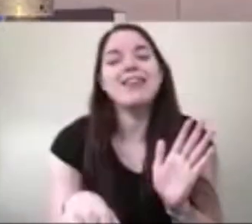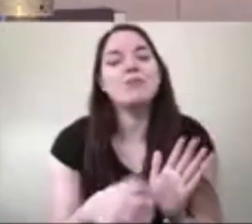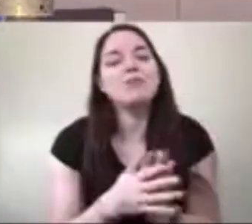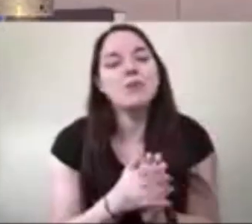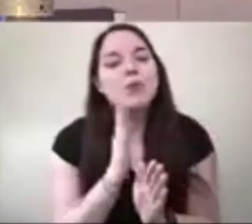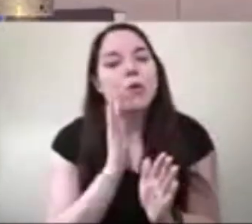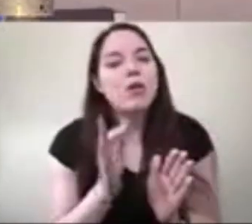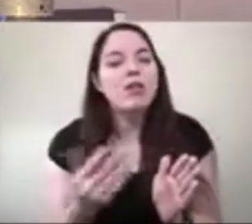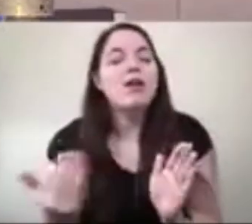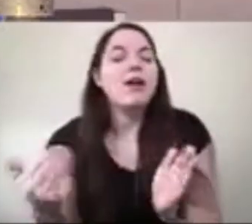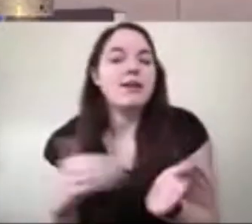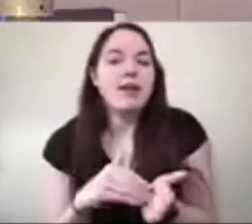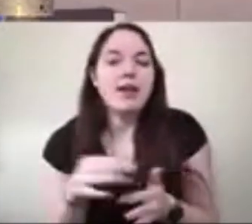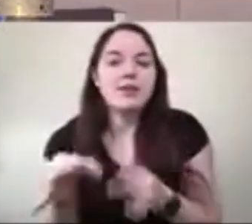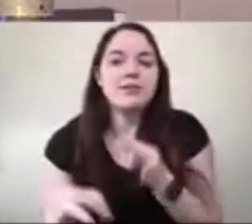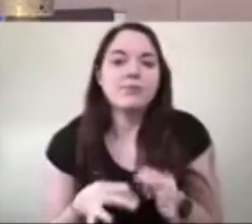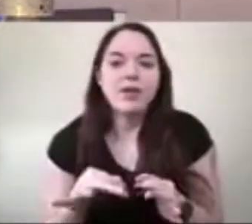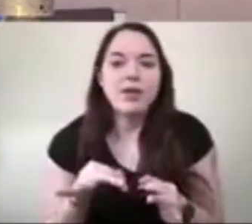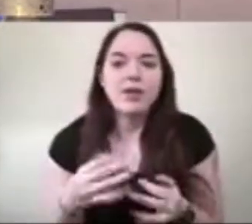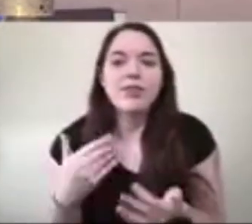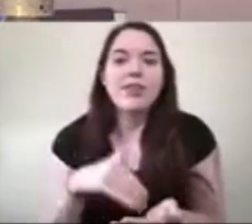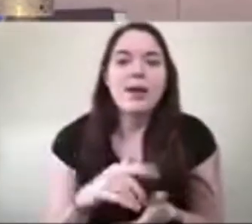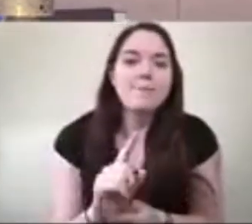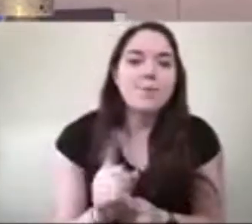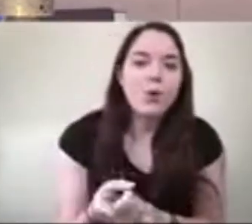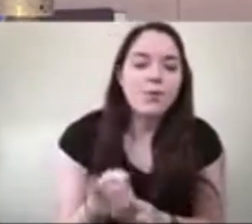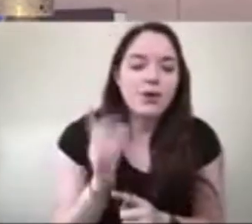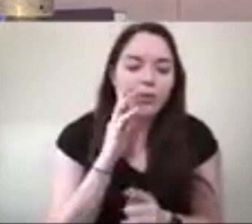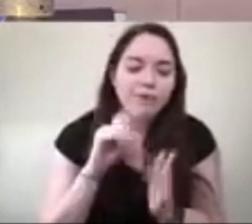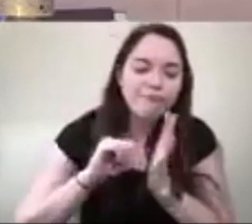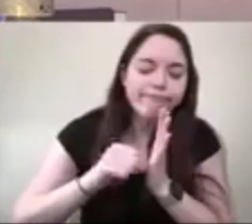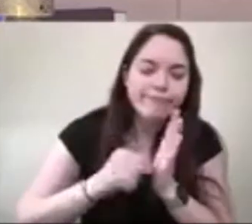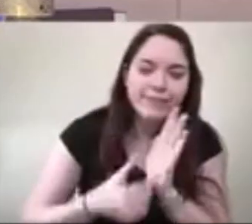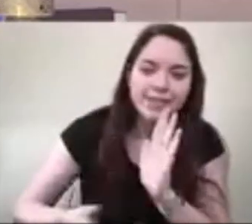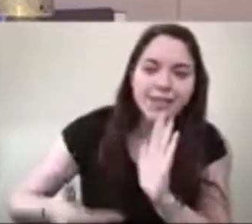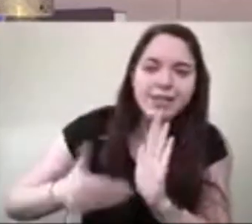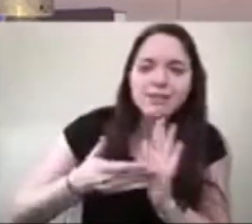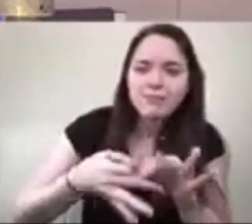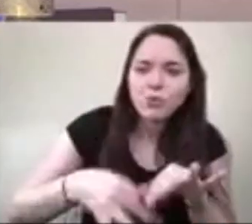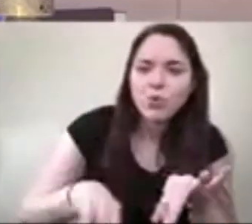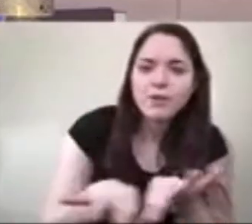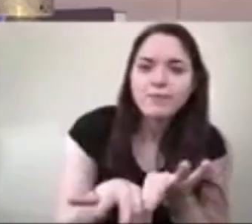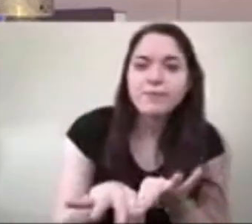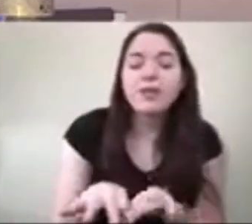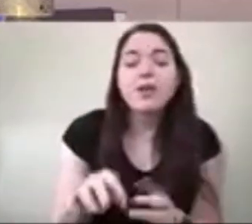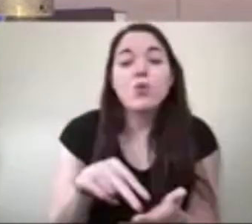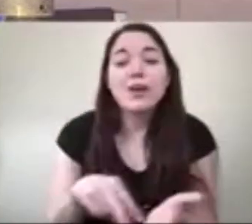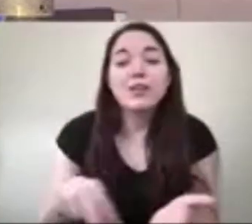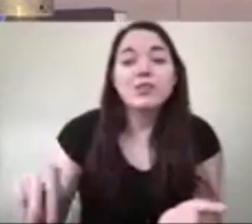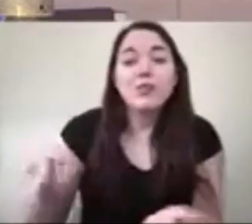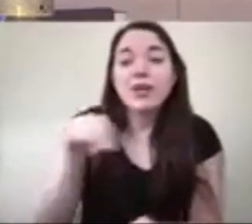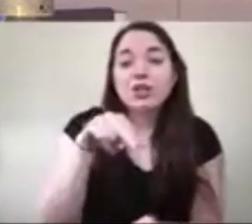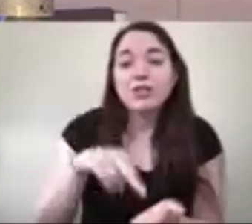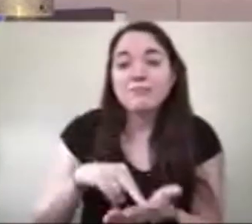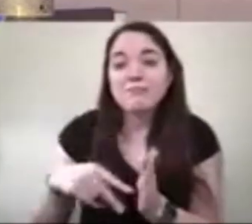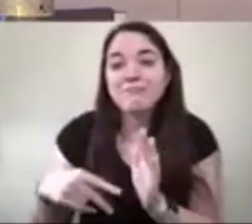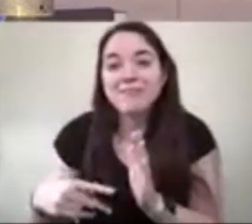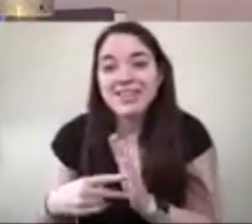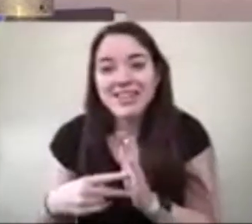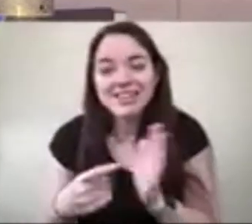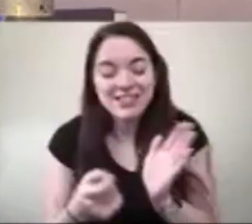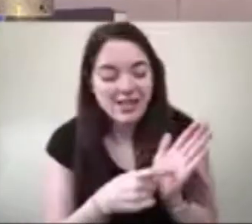really important moment because it shows that resurrection does not erase the wounds of